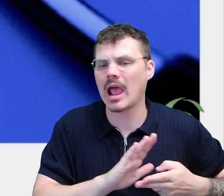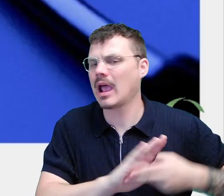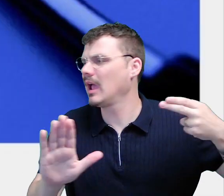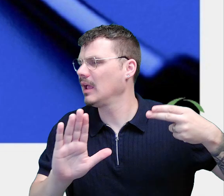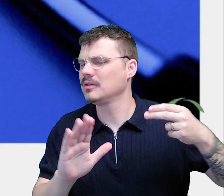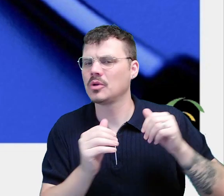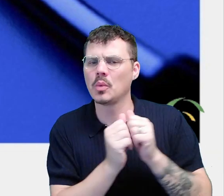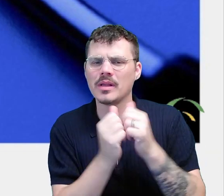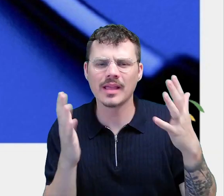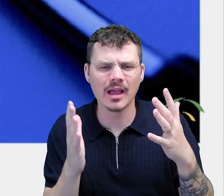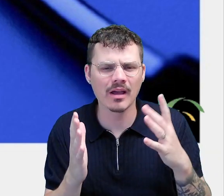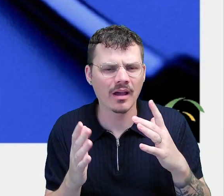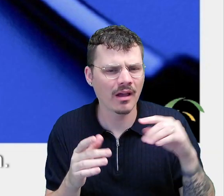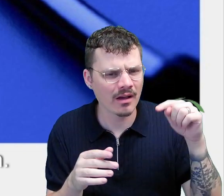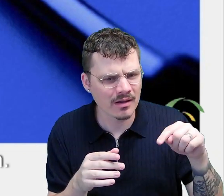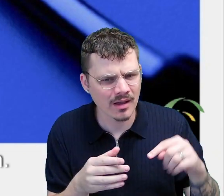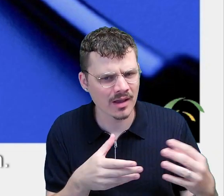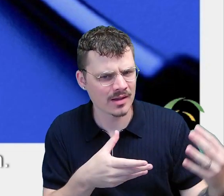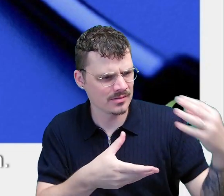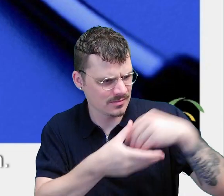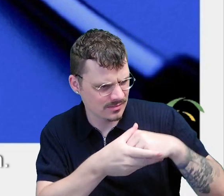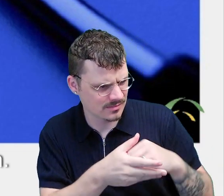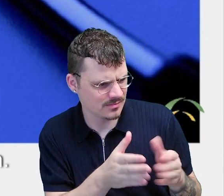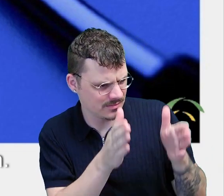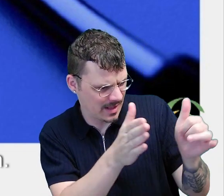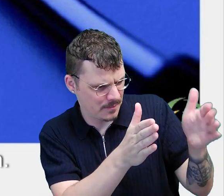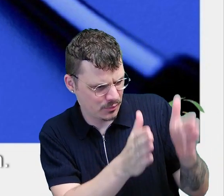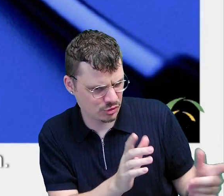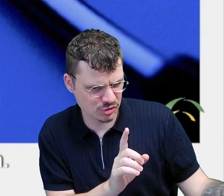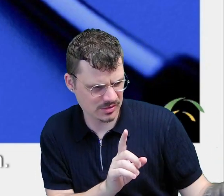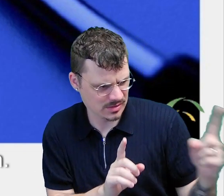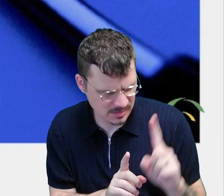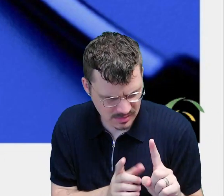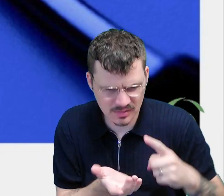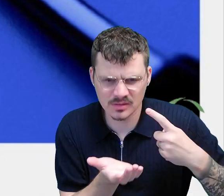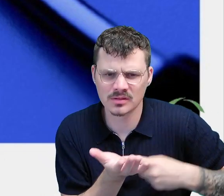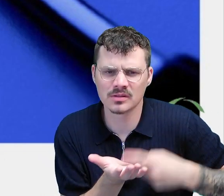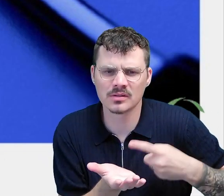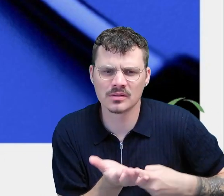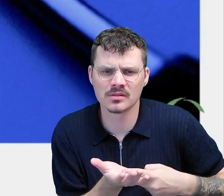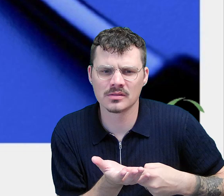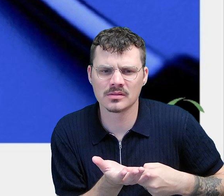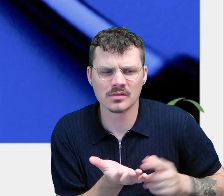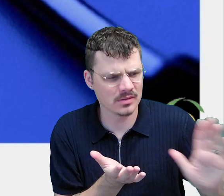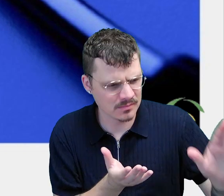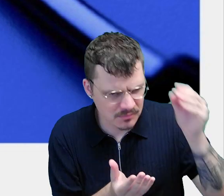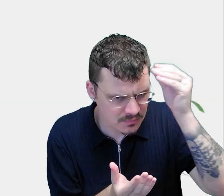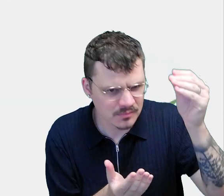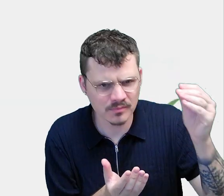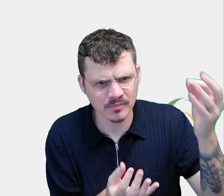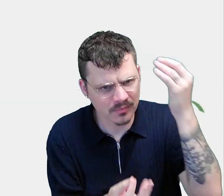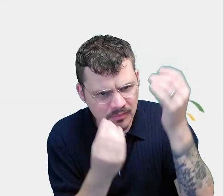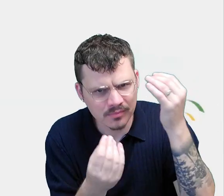without incorporating the given individual into the discussion.